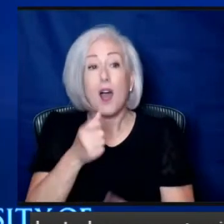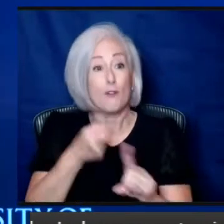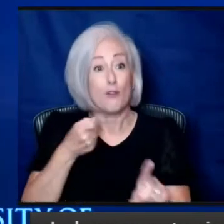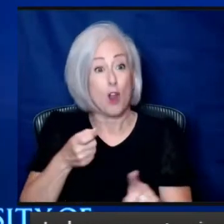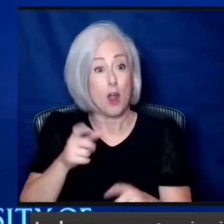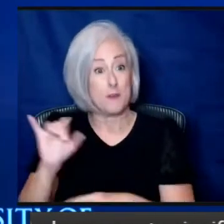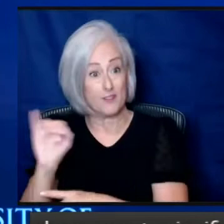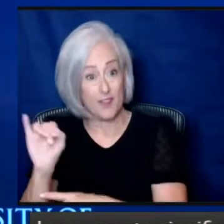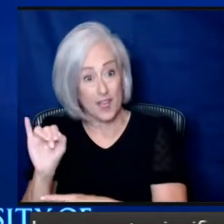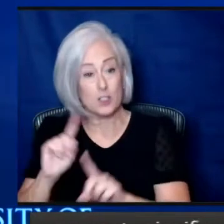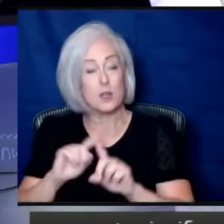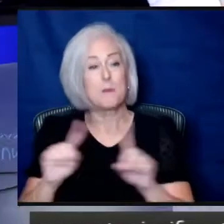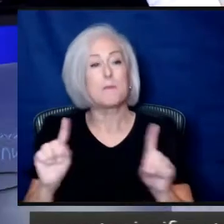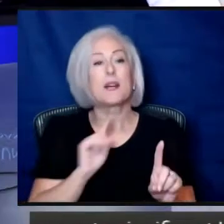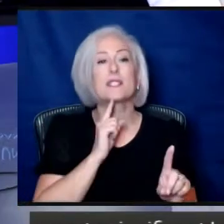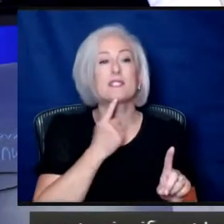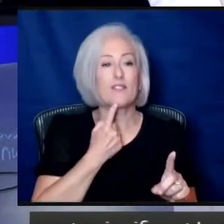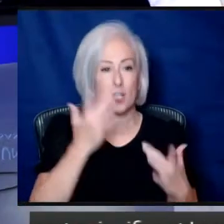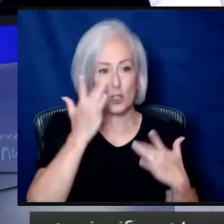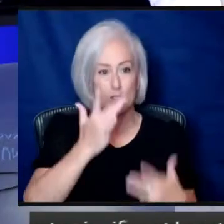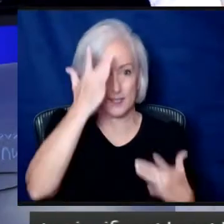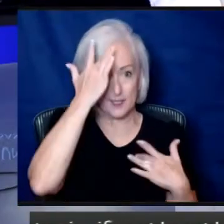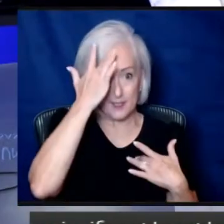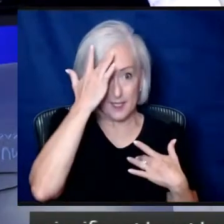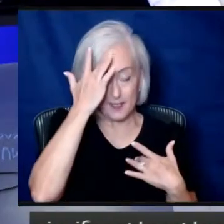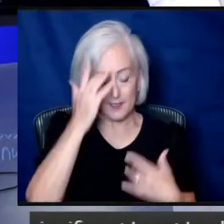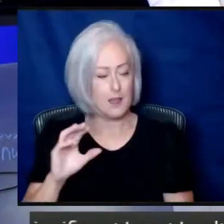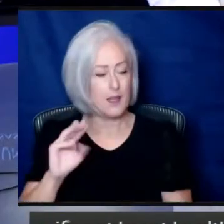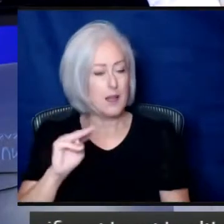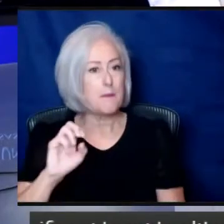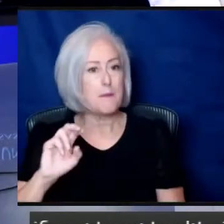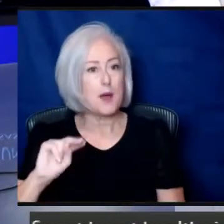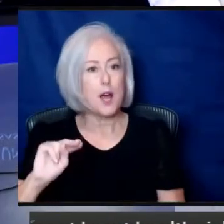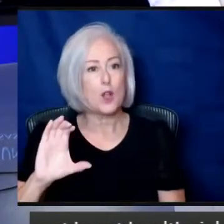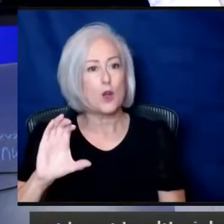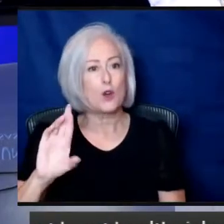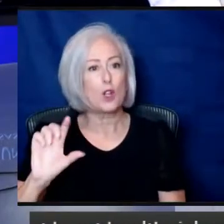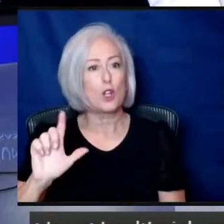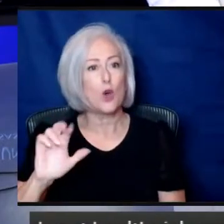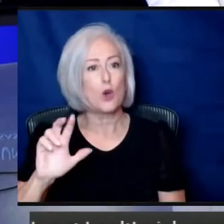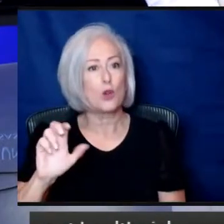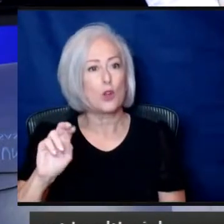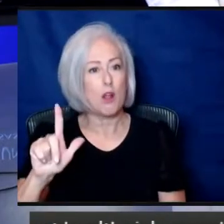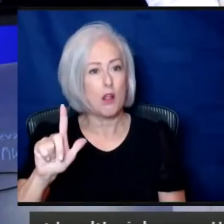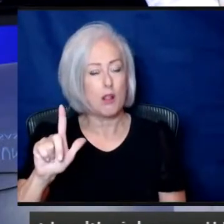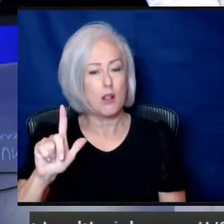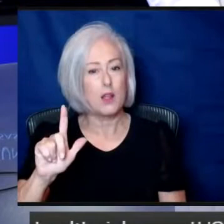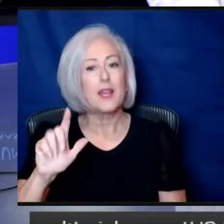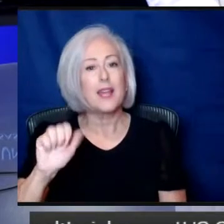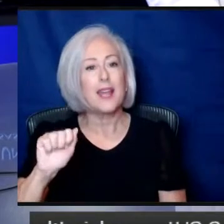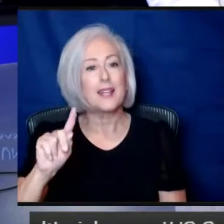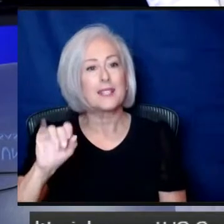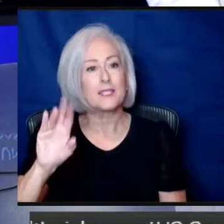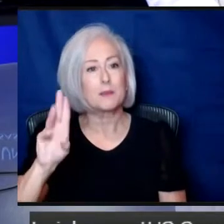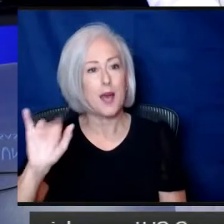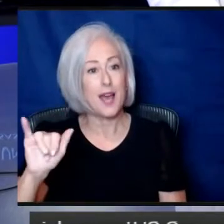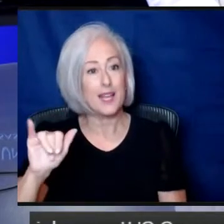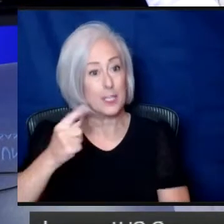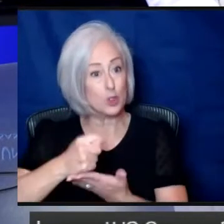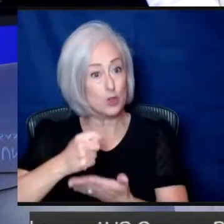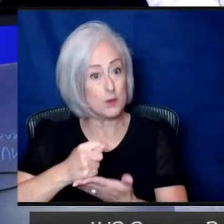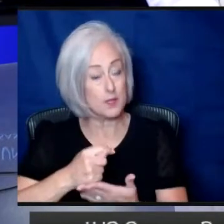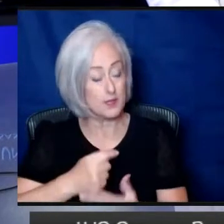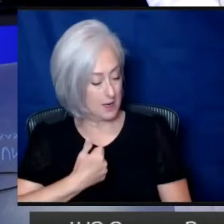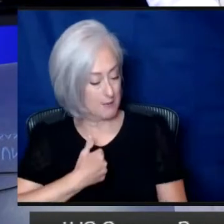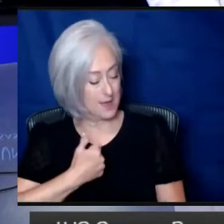and hospitalization. And the monoclonal antibody in treatment is Yeah. so helpful. Yep. As you know, I had COVID in April, and about